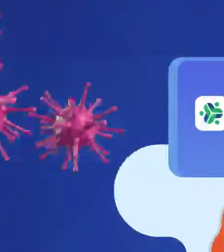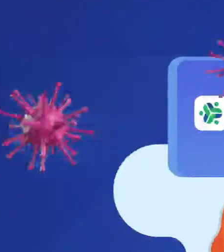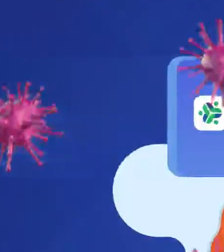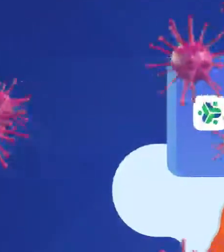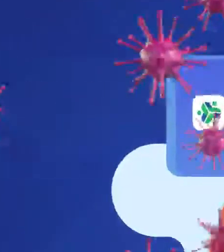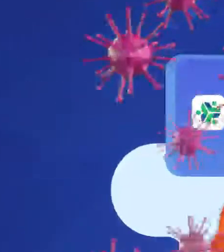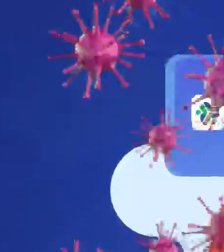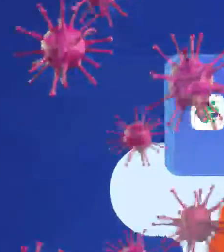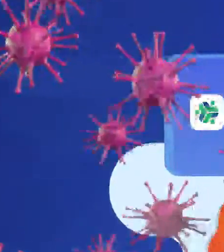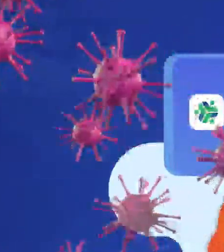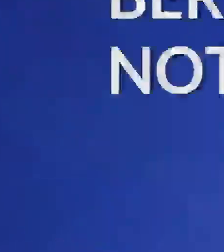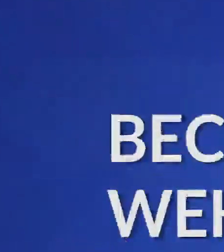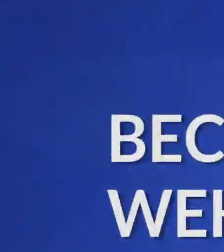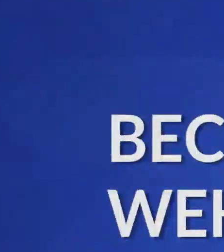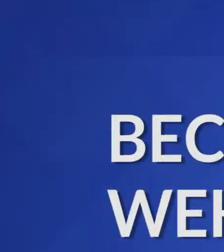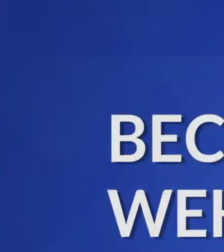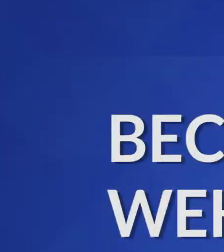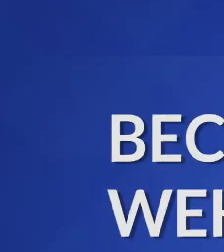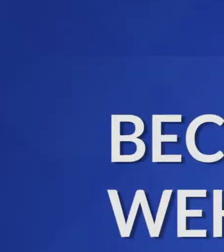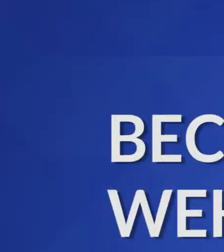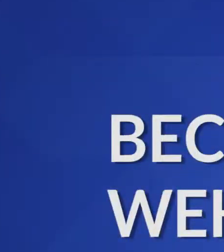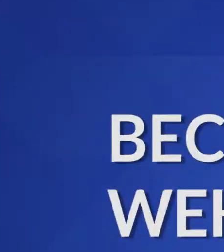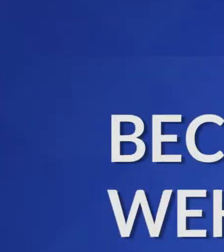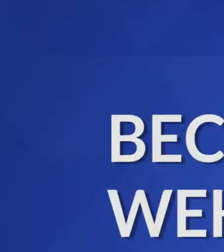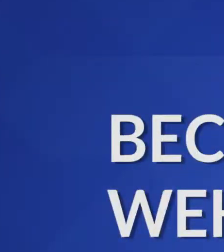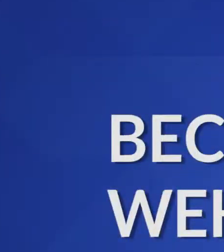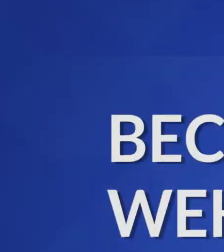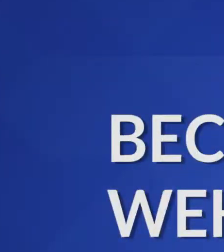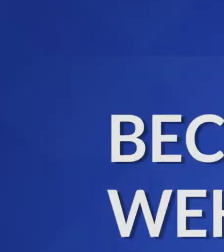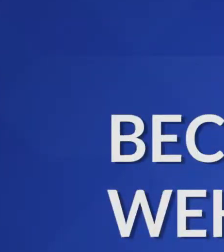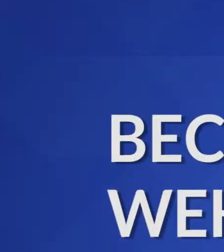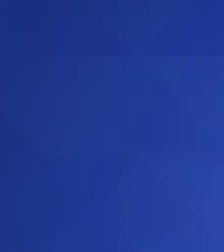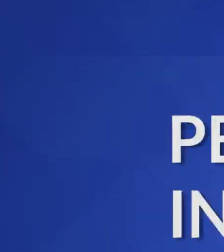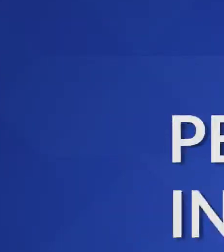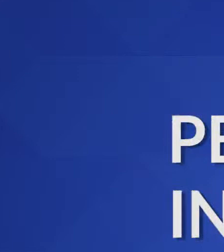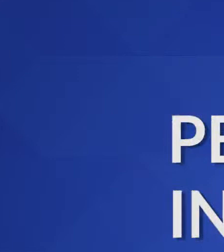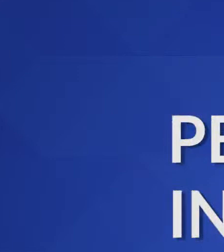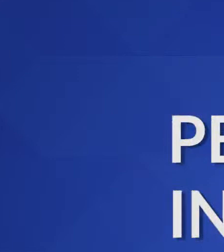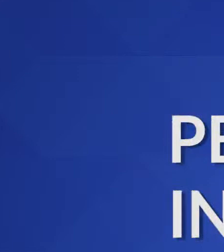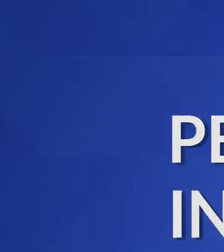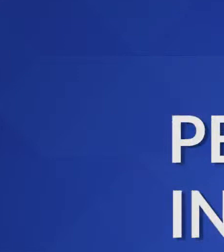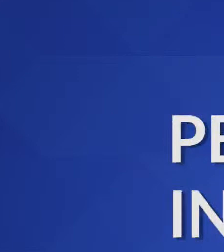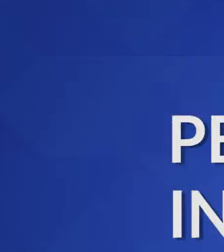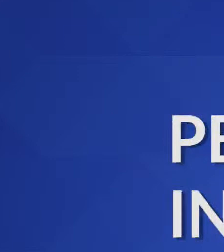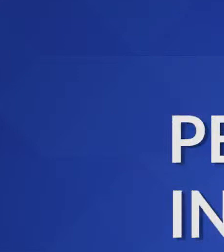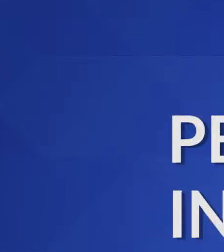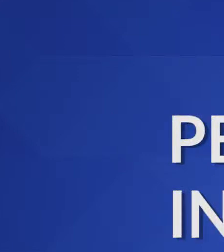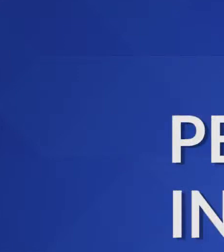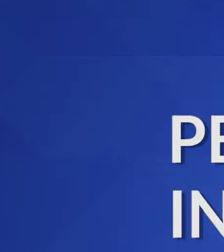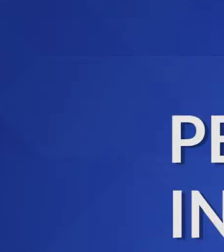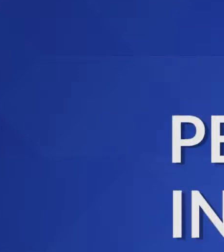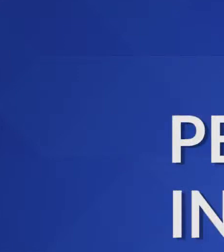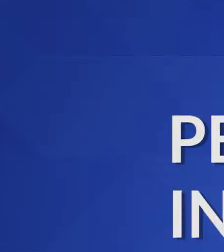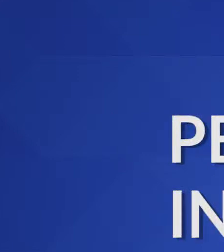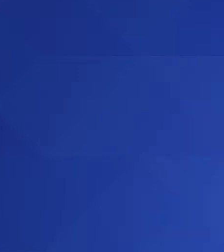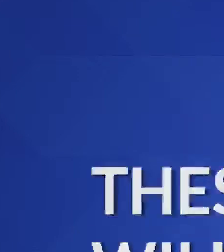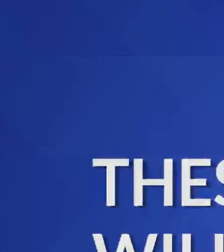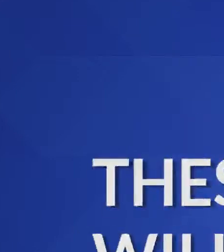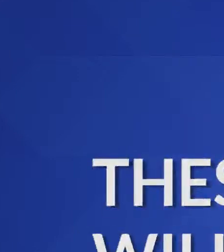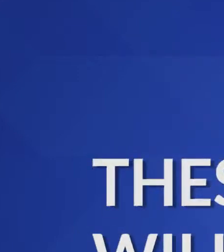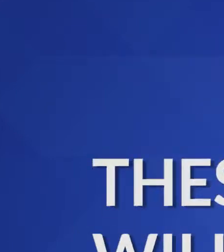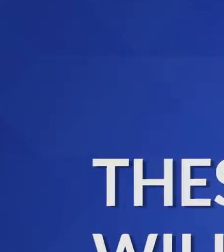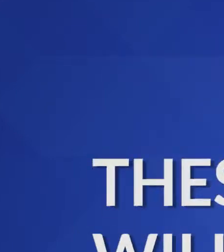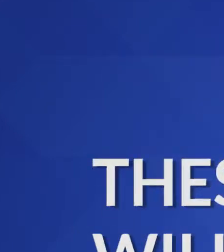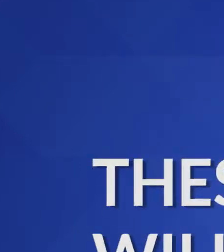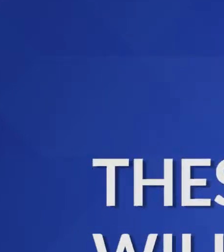if they don't know that person. Because the WeHealth Bermuda app does not use or collect personal information or track users' locations,